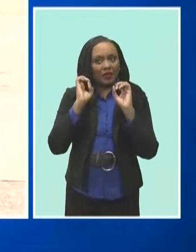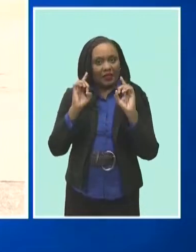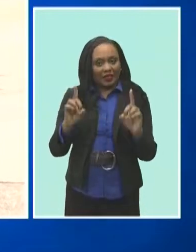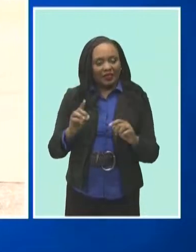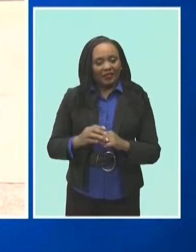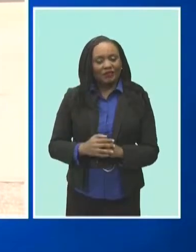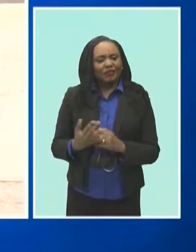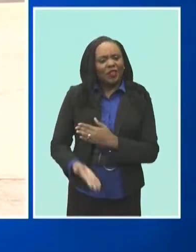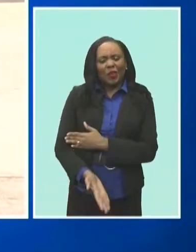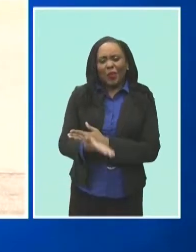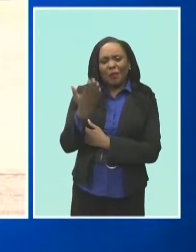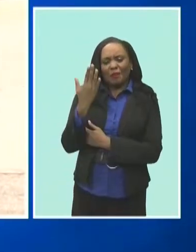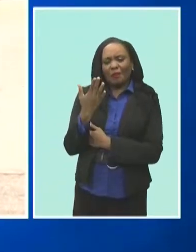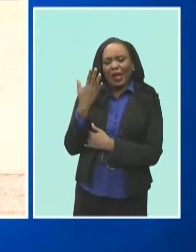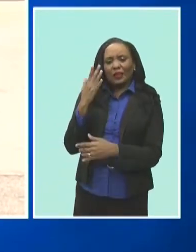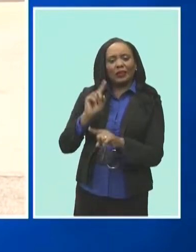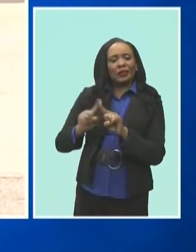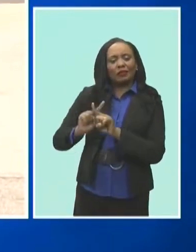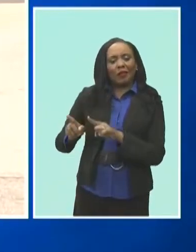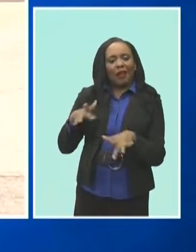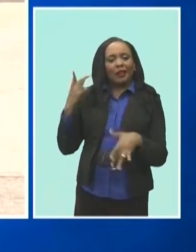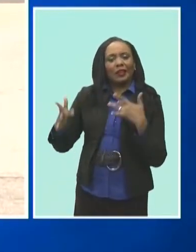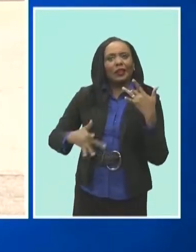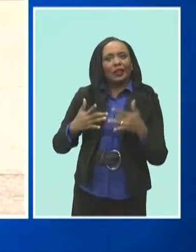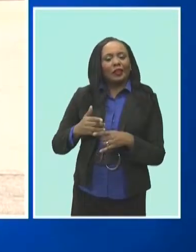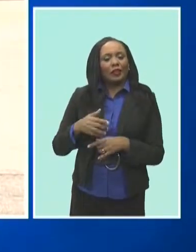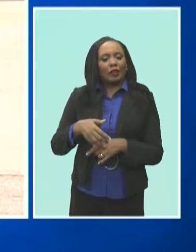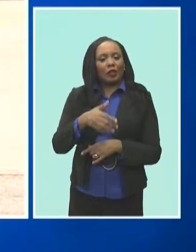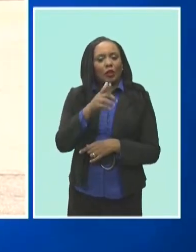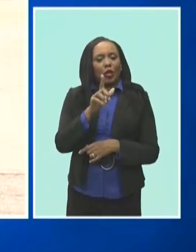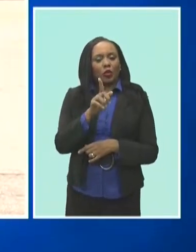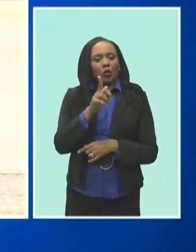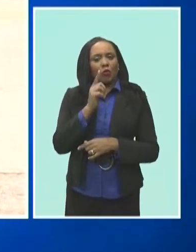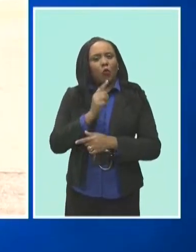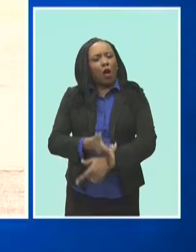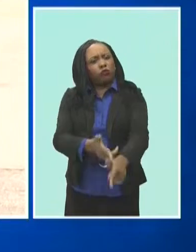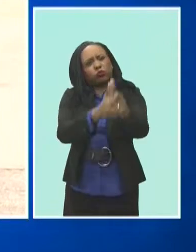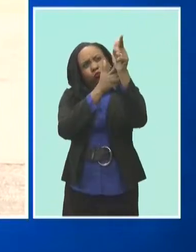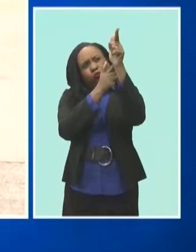morning's festivities included a 21-gun salute.